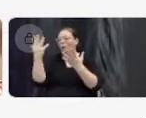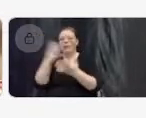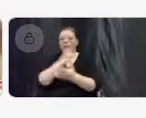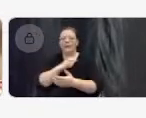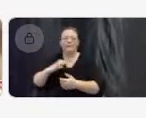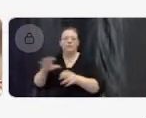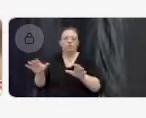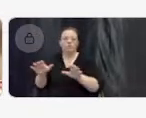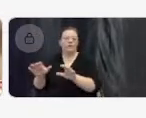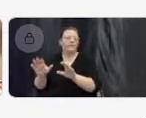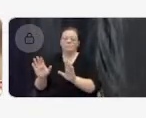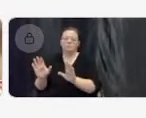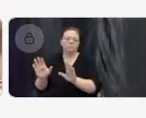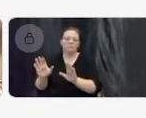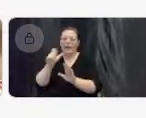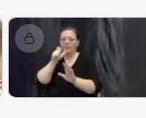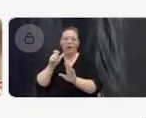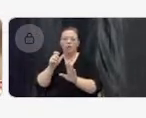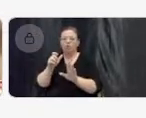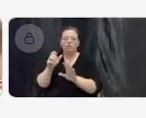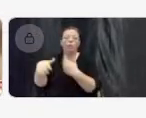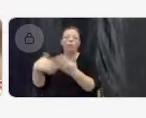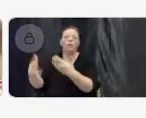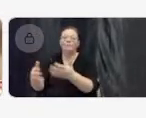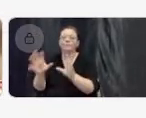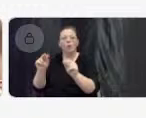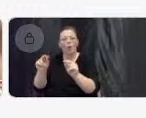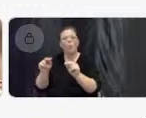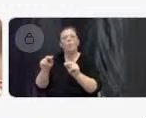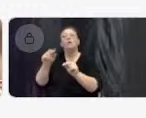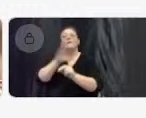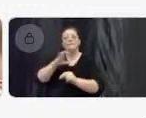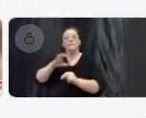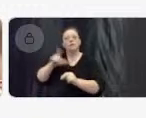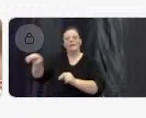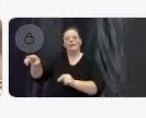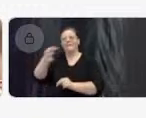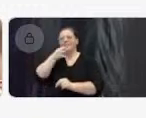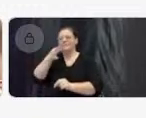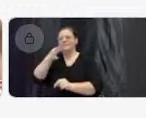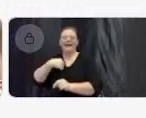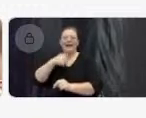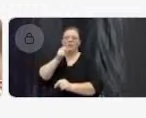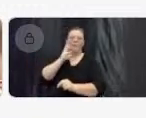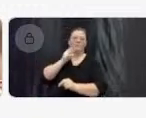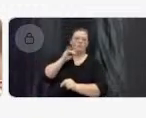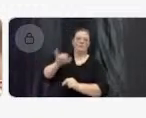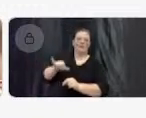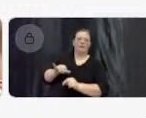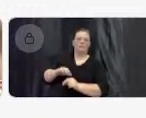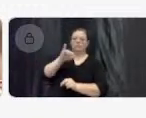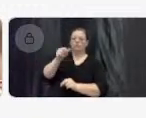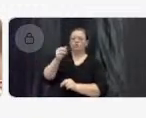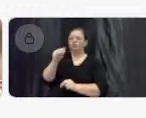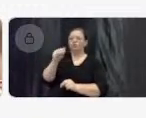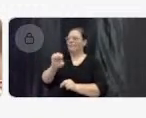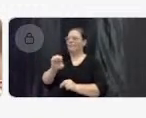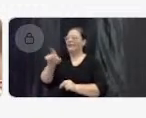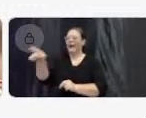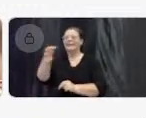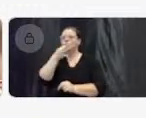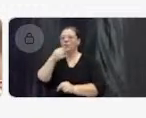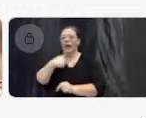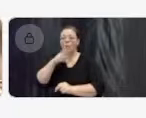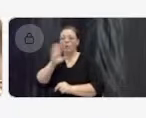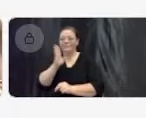commission does. I'm not being flippant. The commission has an expertise that I don't have. Jamie has an expertise I will